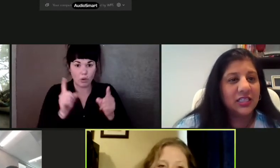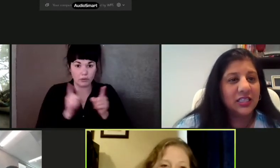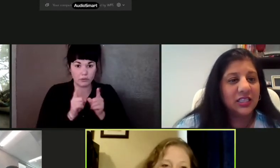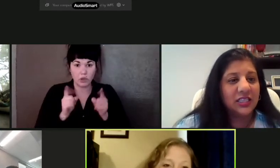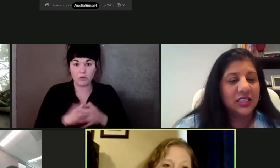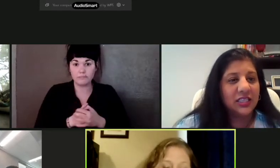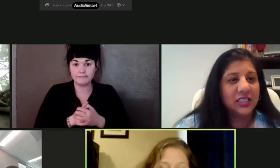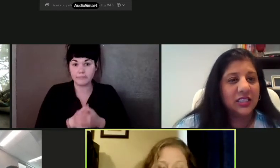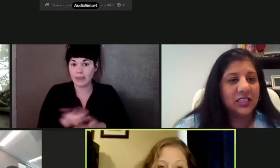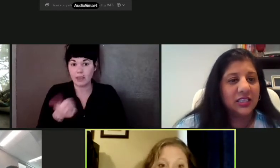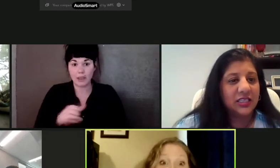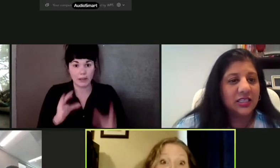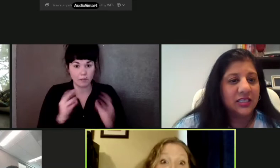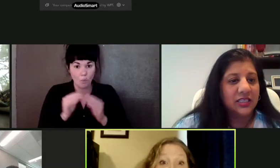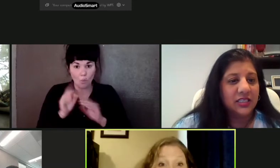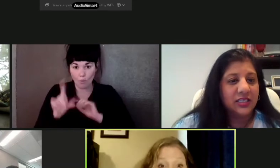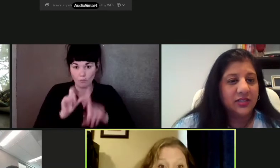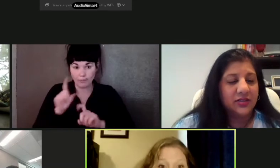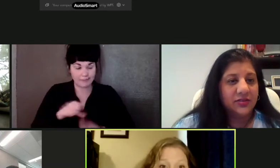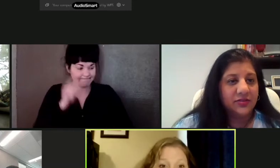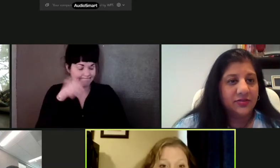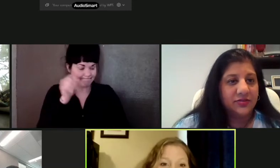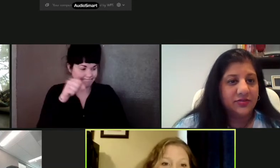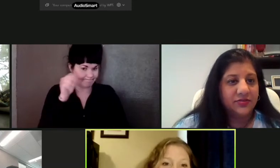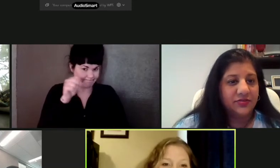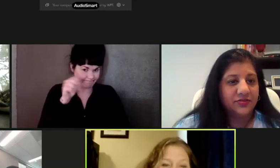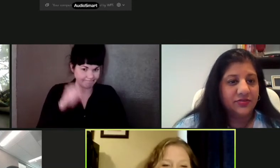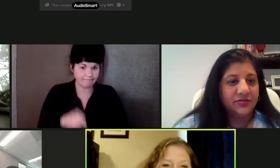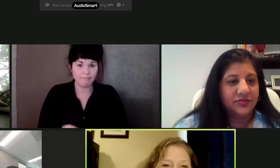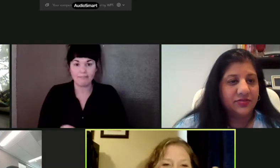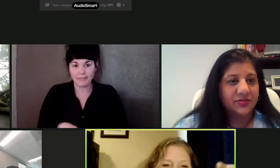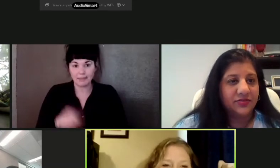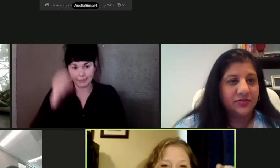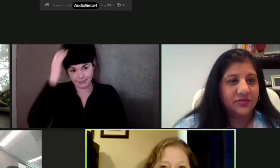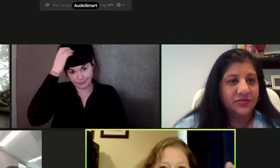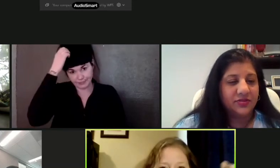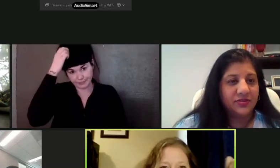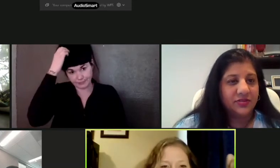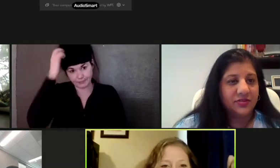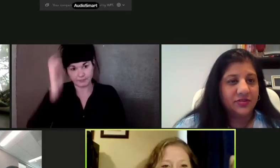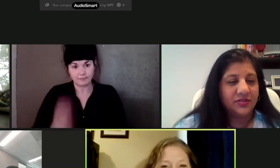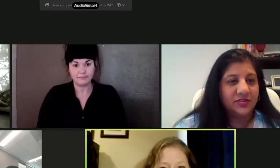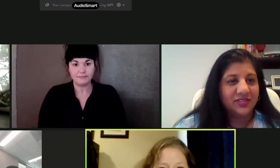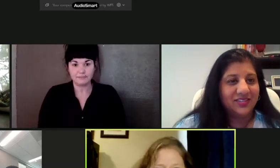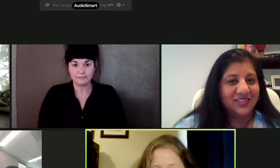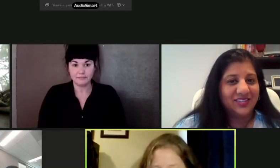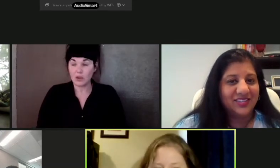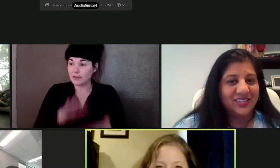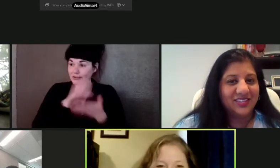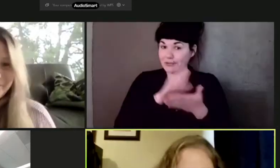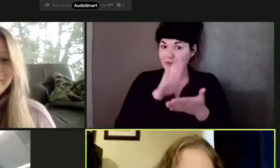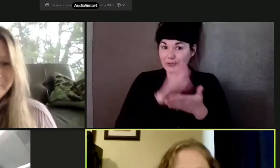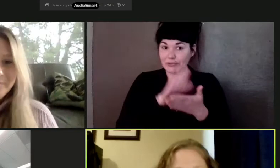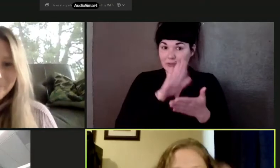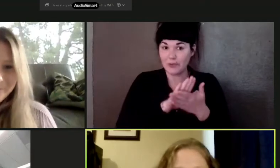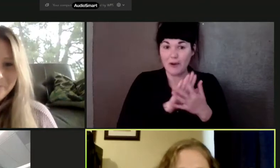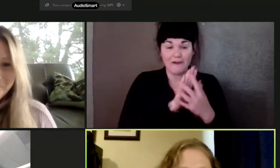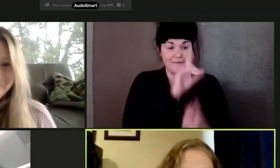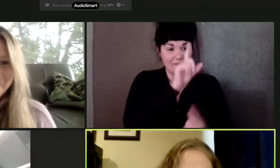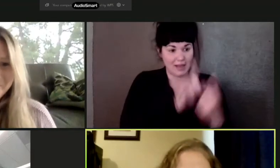There is. And yes, school. Feel face to face. That's what we're going for in the